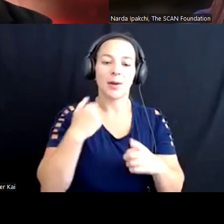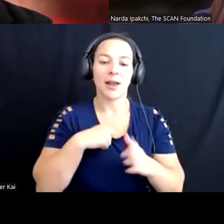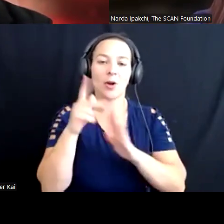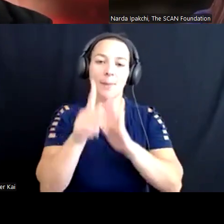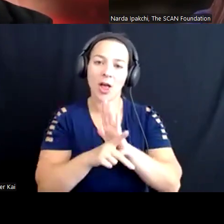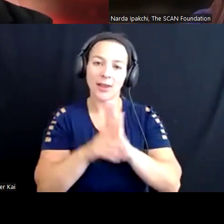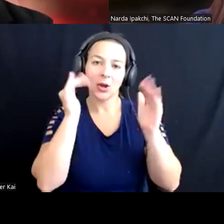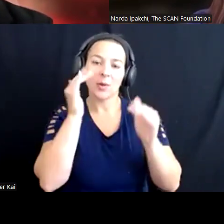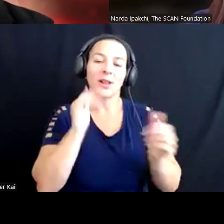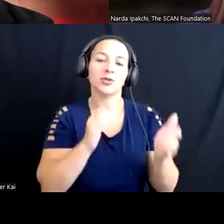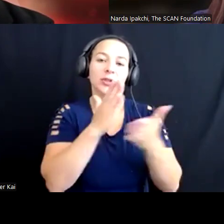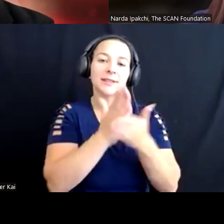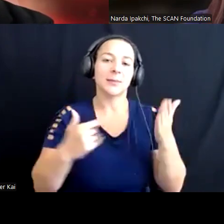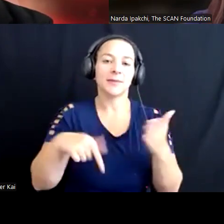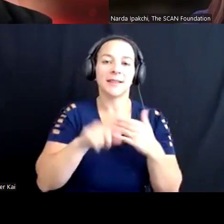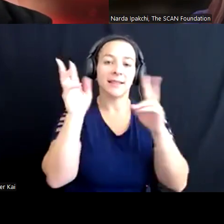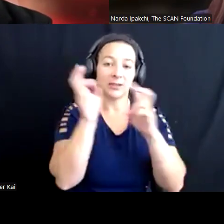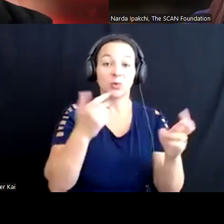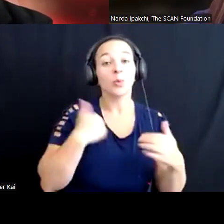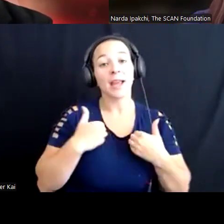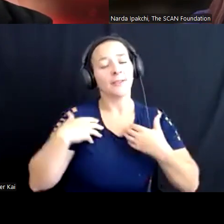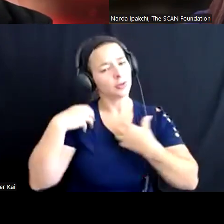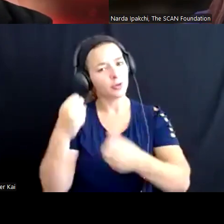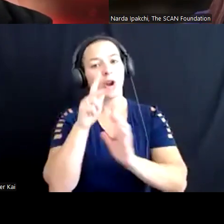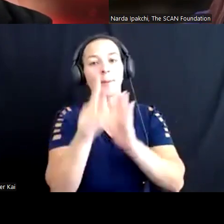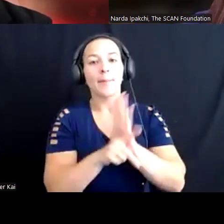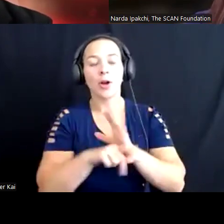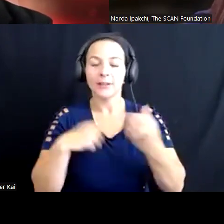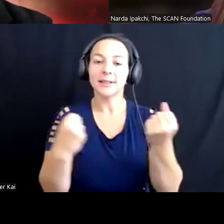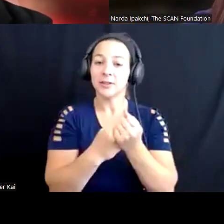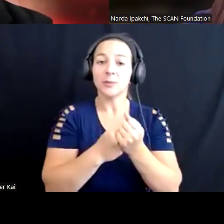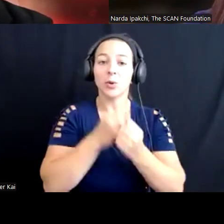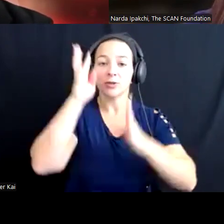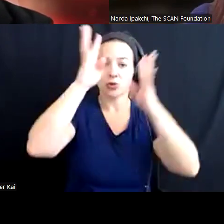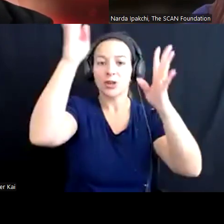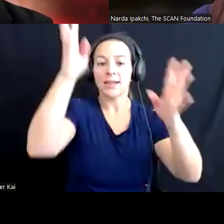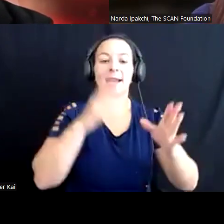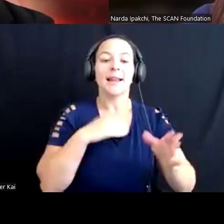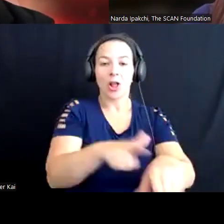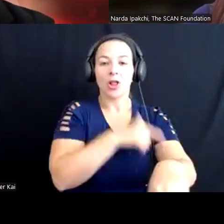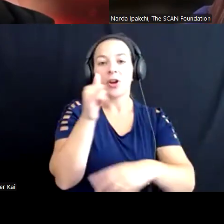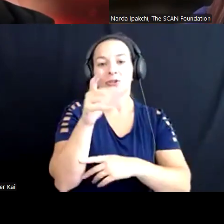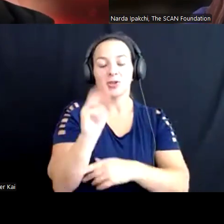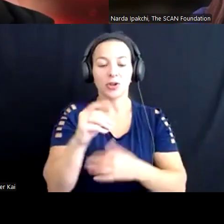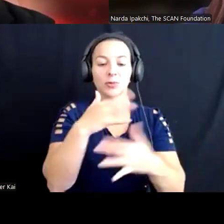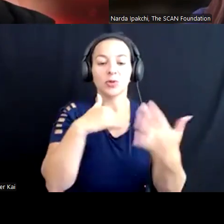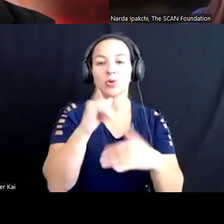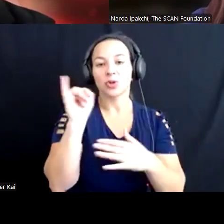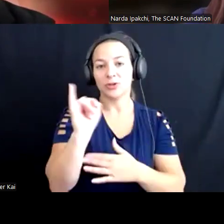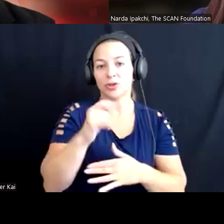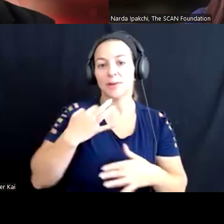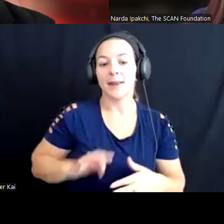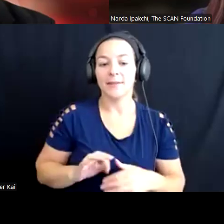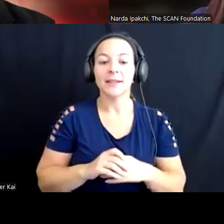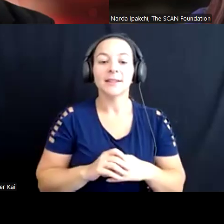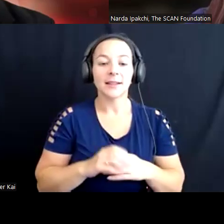issues as well. We certainly have strong policy that supports the creation of a long-term care social insurance benefit. AARP supports the pursuit